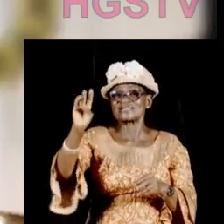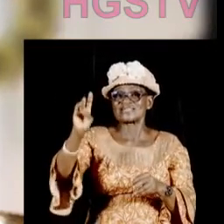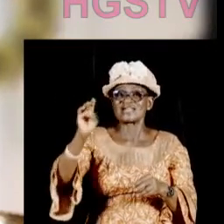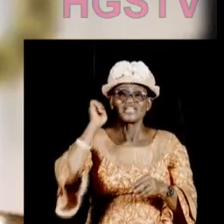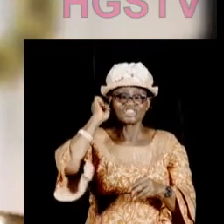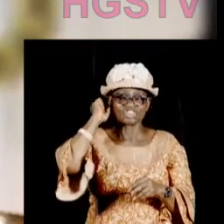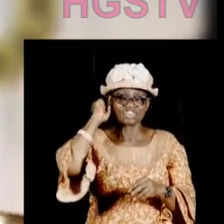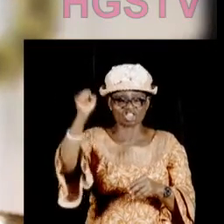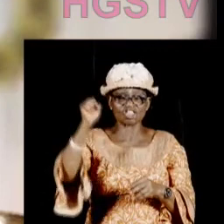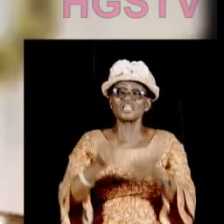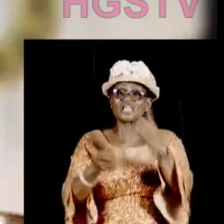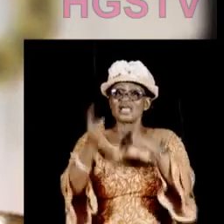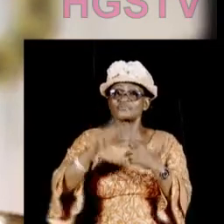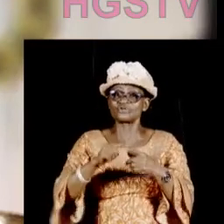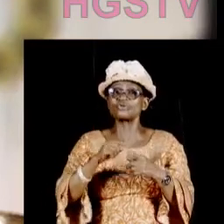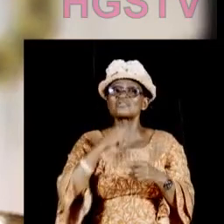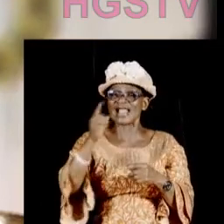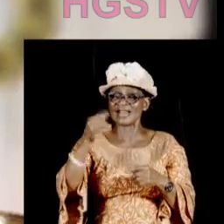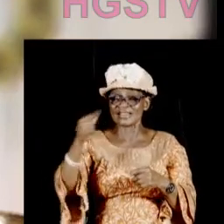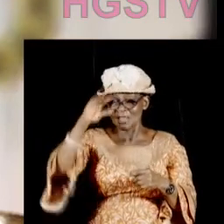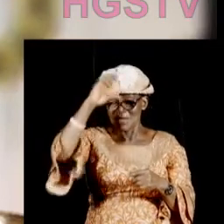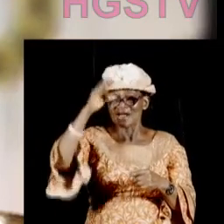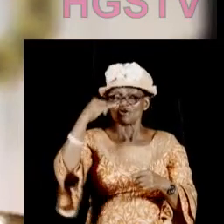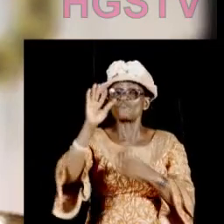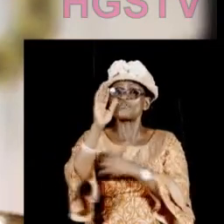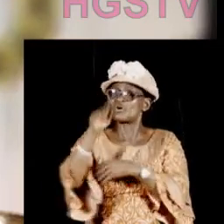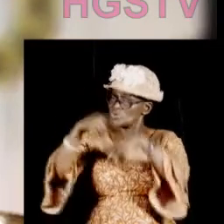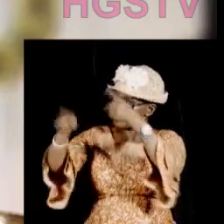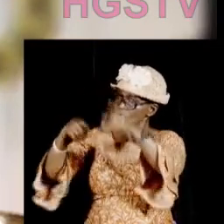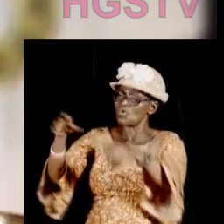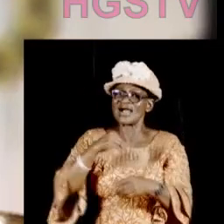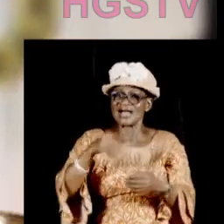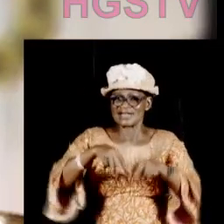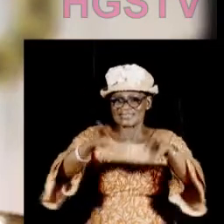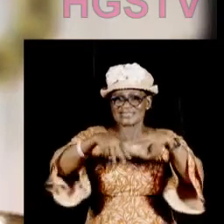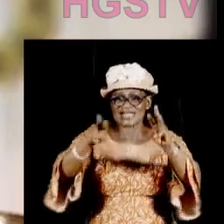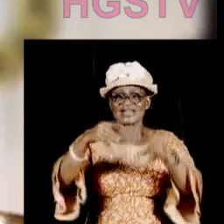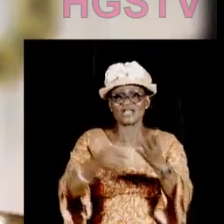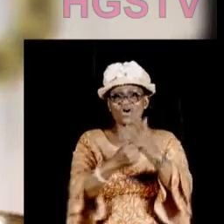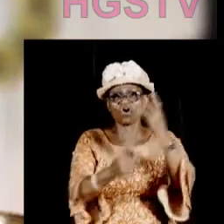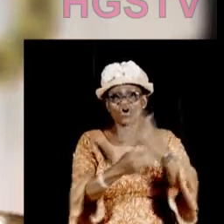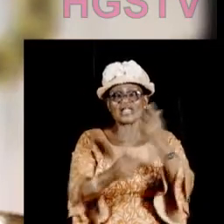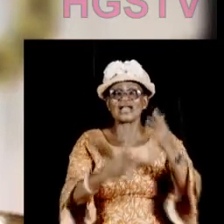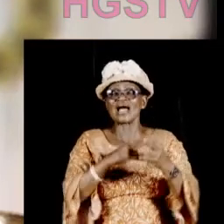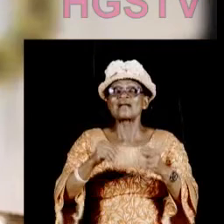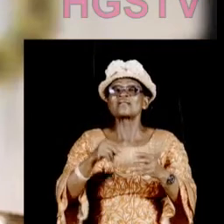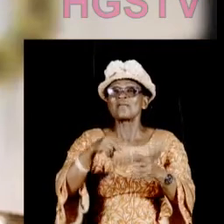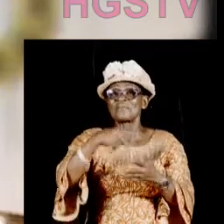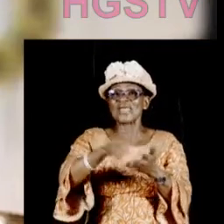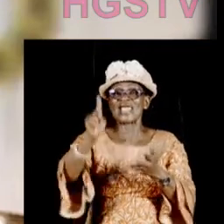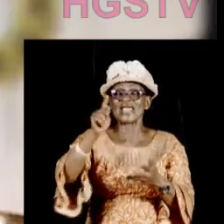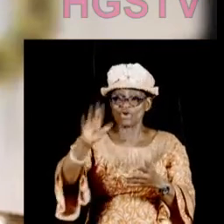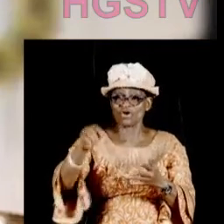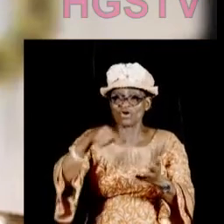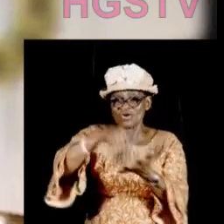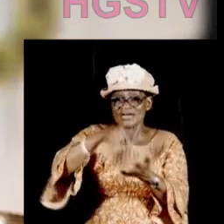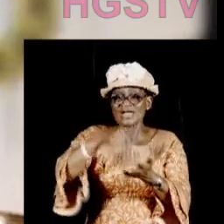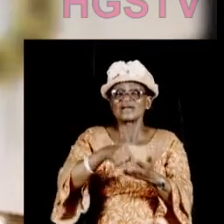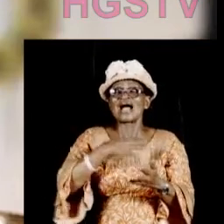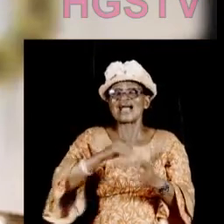came and told the man of God, and he said, go, sell the oil, and pay thy debt, and leave thou and